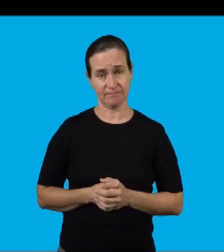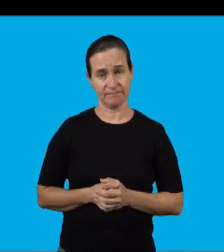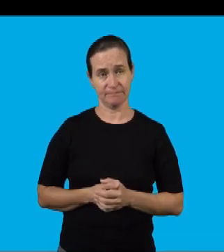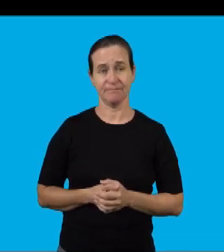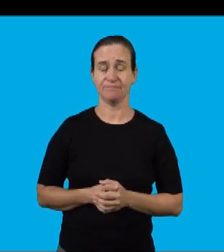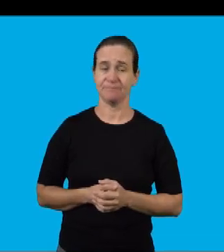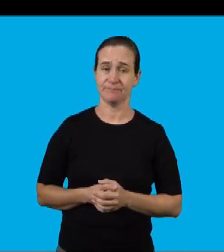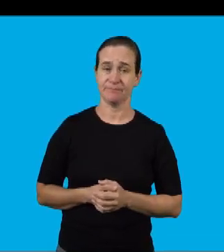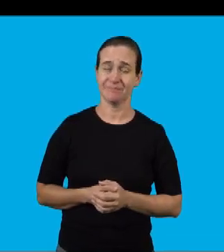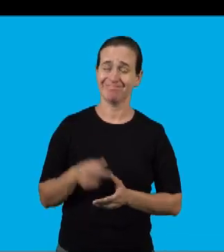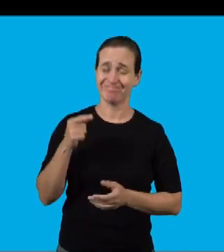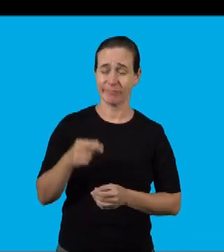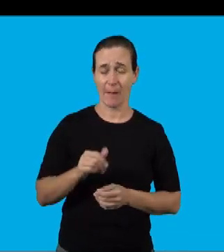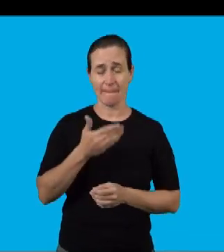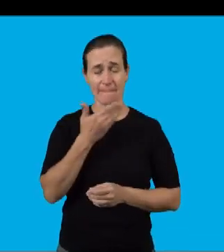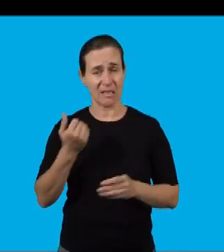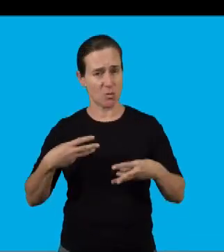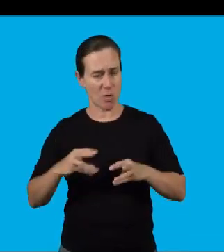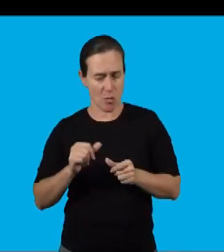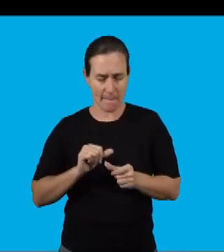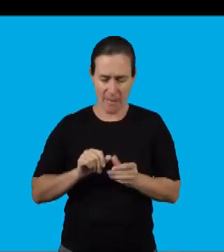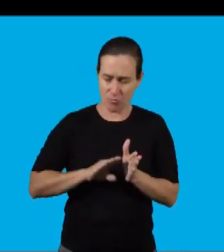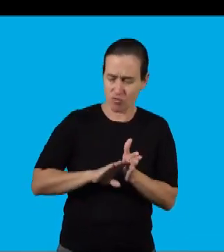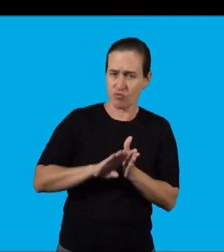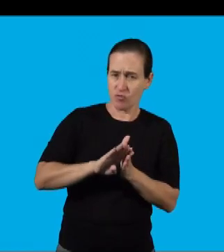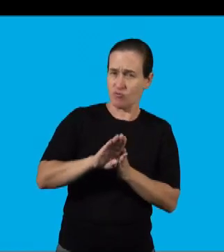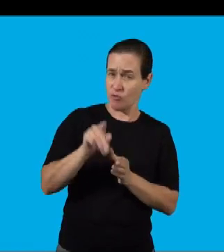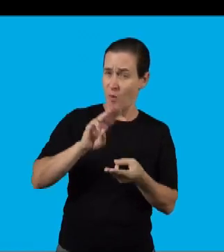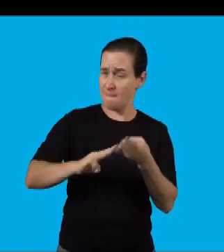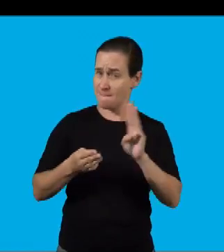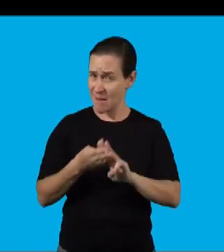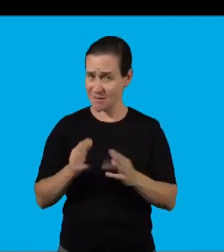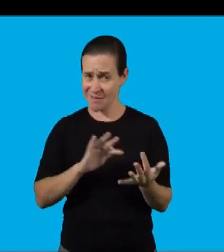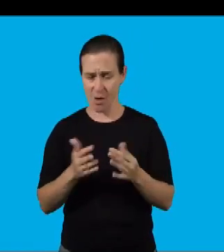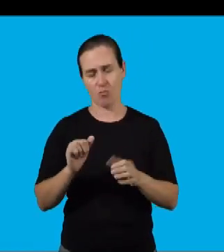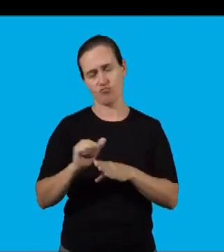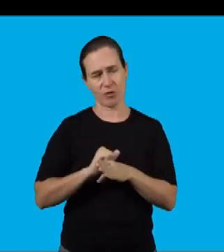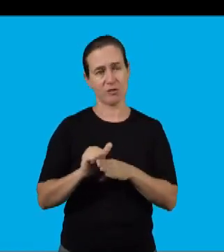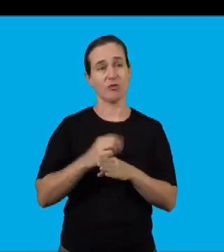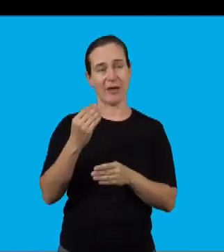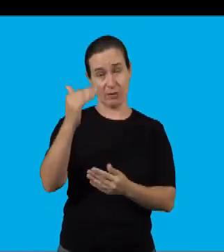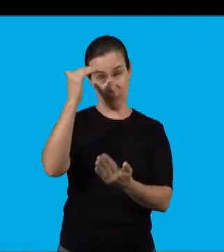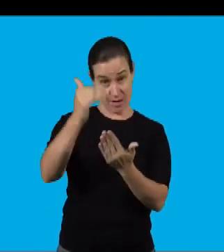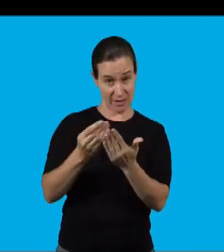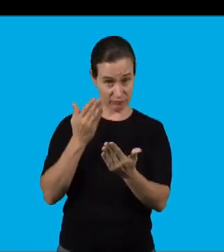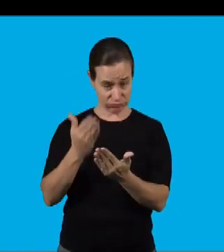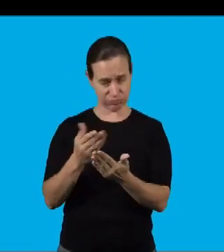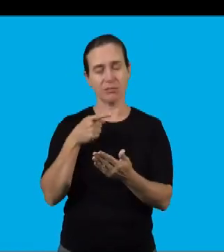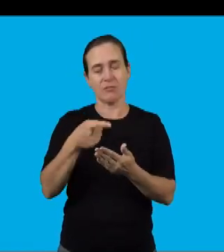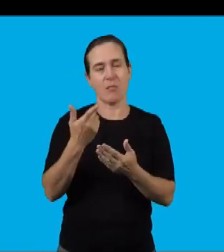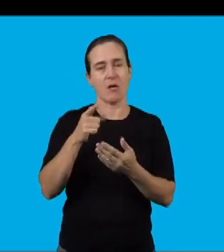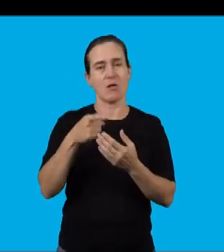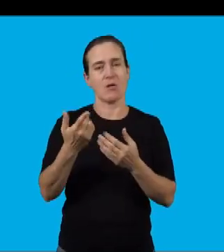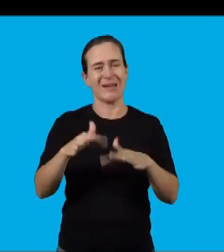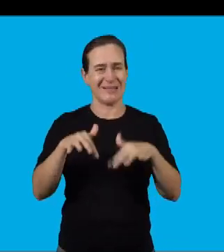And lastly, we know that the only way to get better in mathematics is through practice. So here are additional